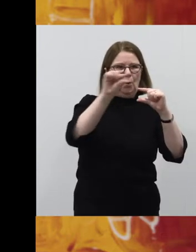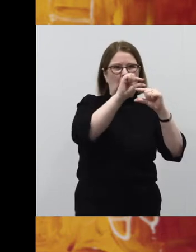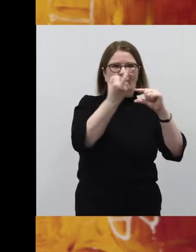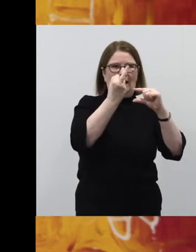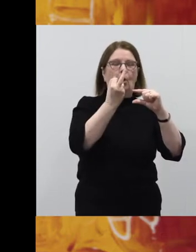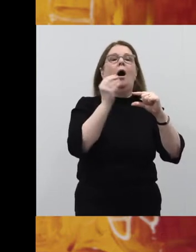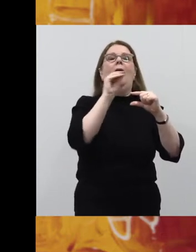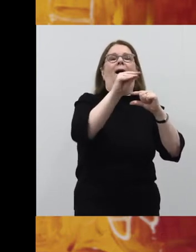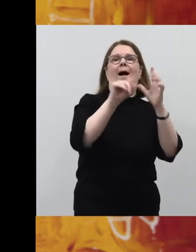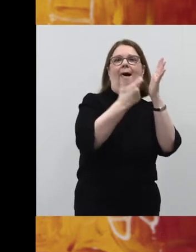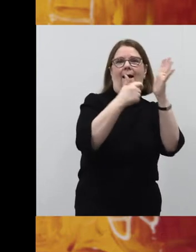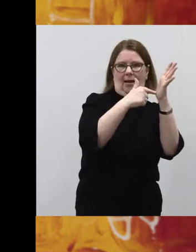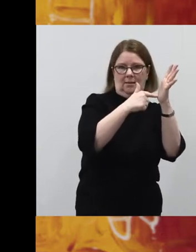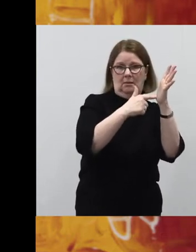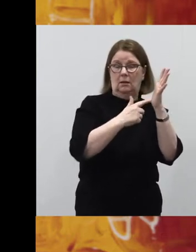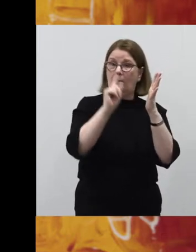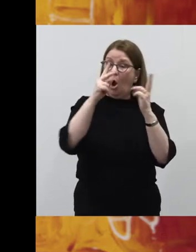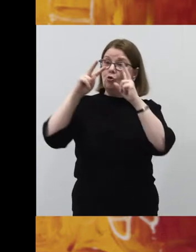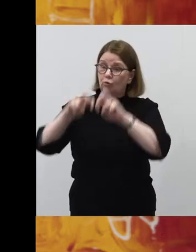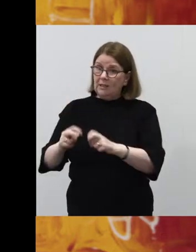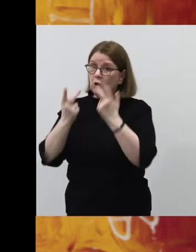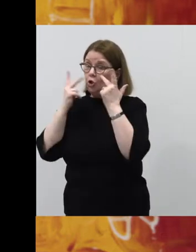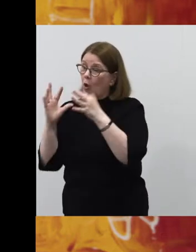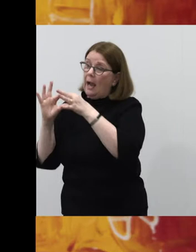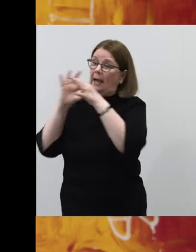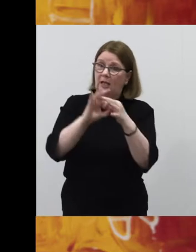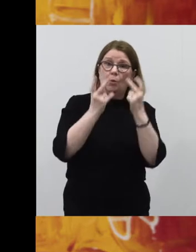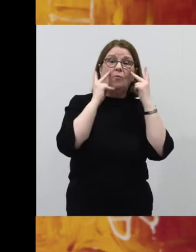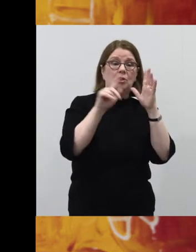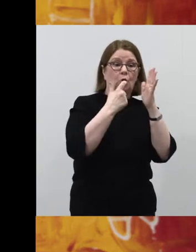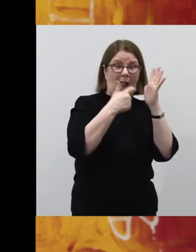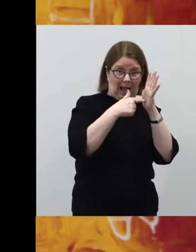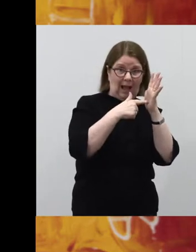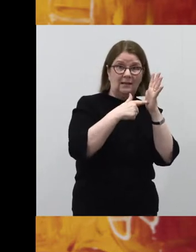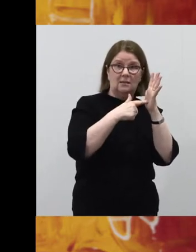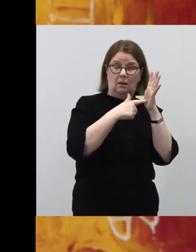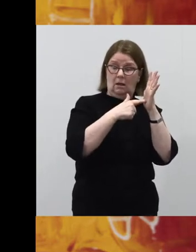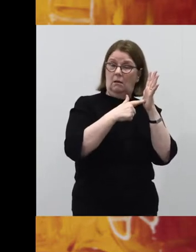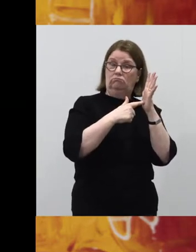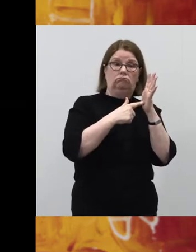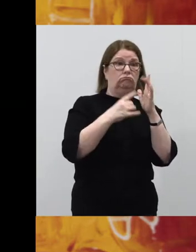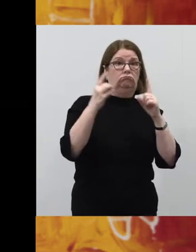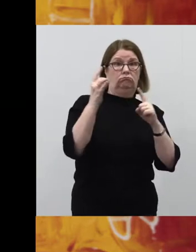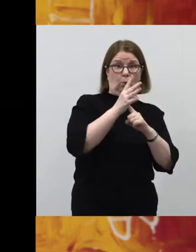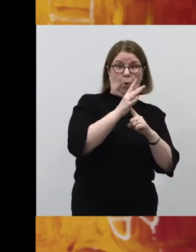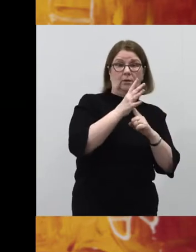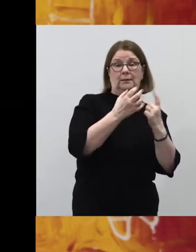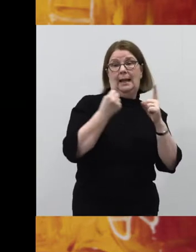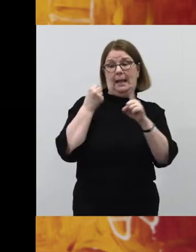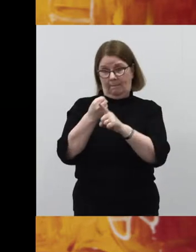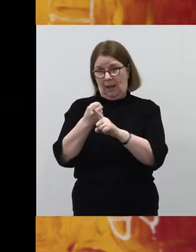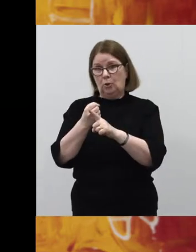Yubina, by Boxer Milner, Paddy Bedford, and Nyakul Dawson reflect the relationship